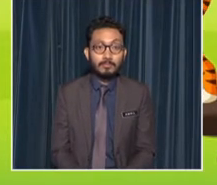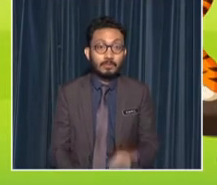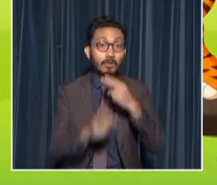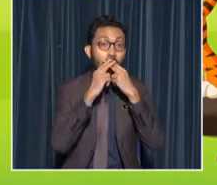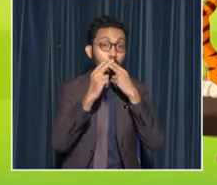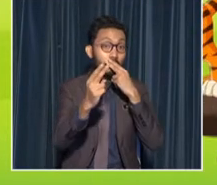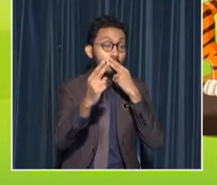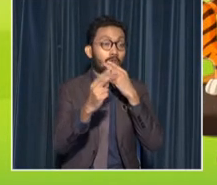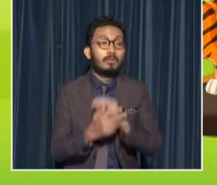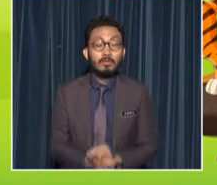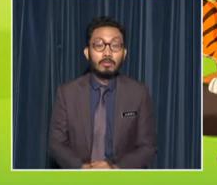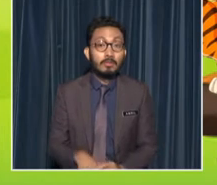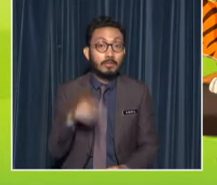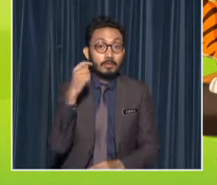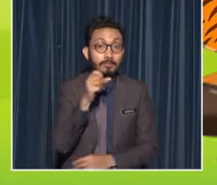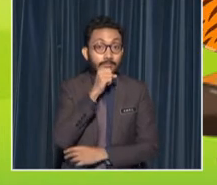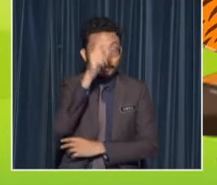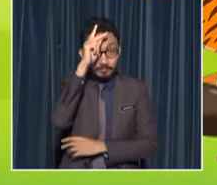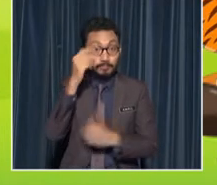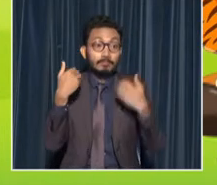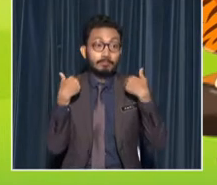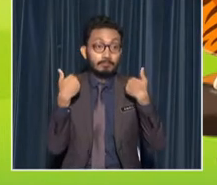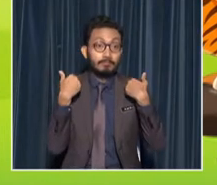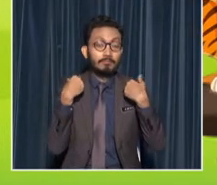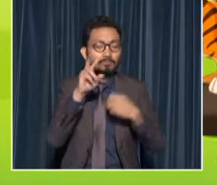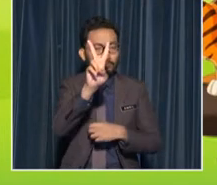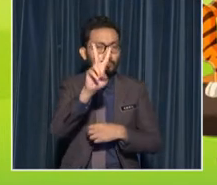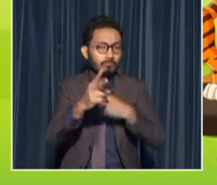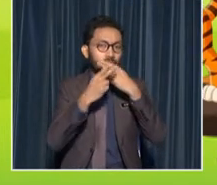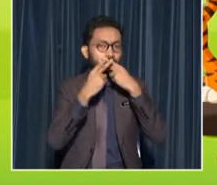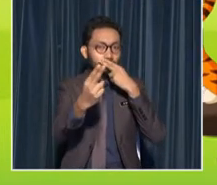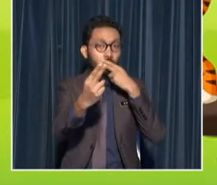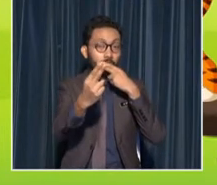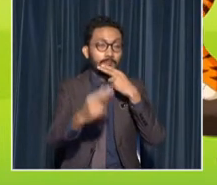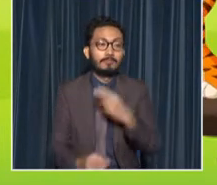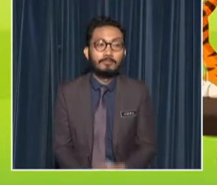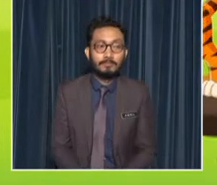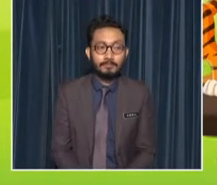Horn. The goat has two horns.